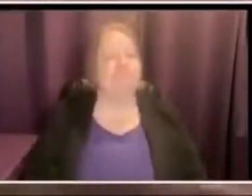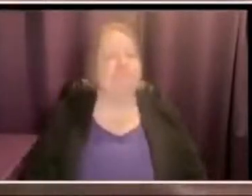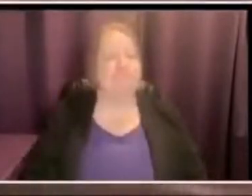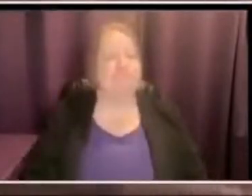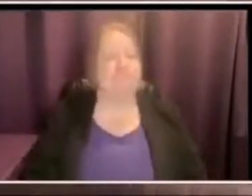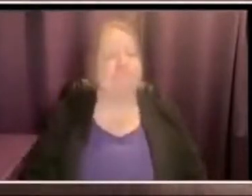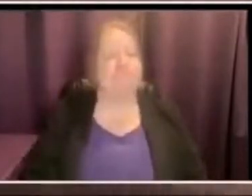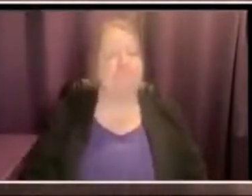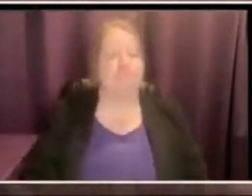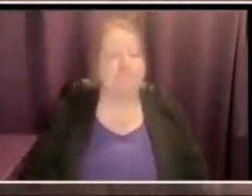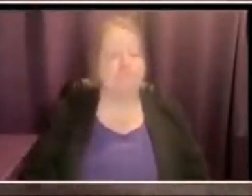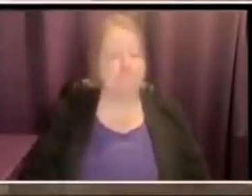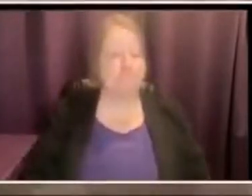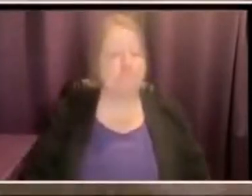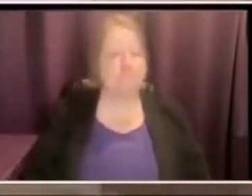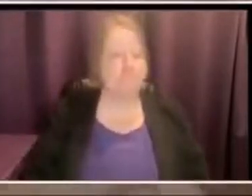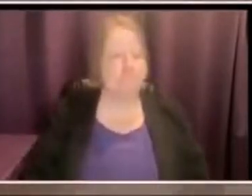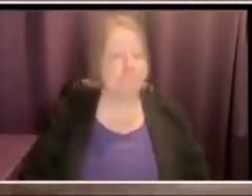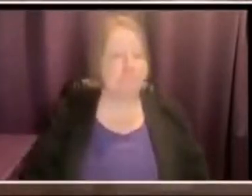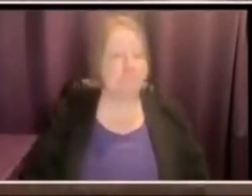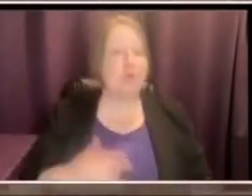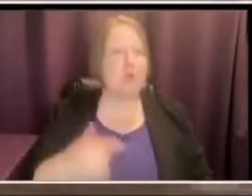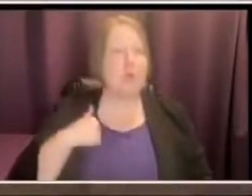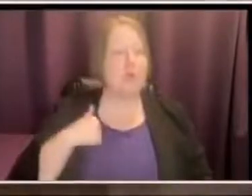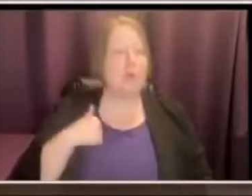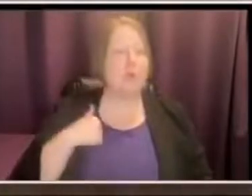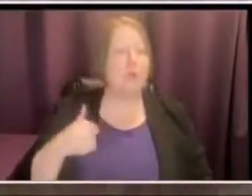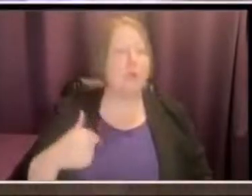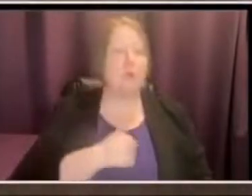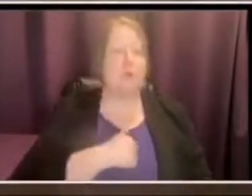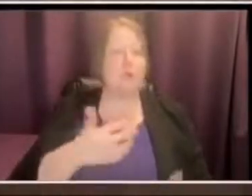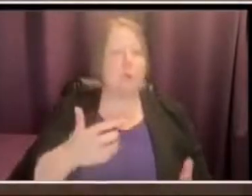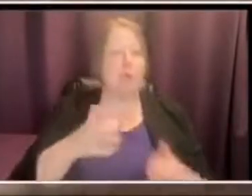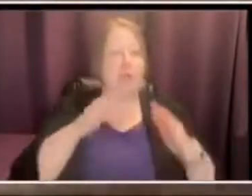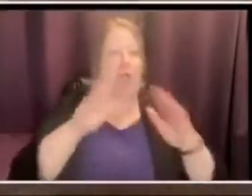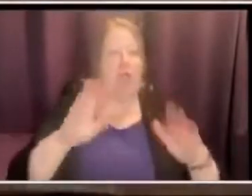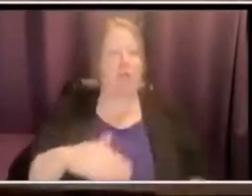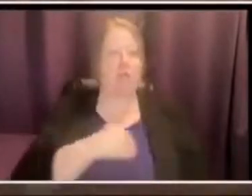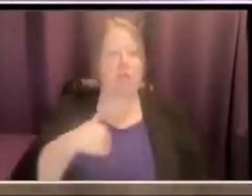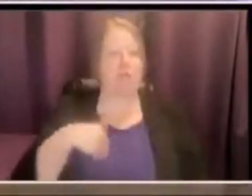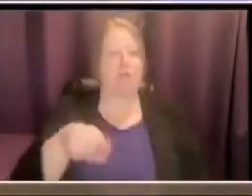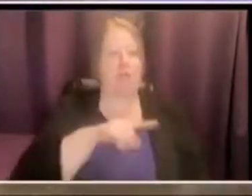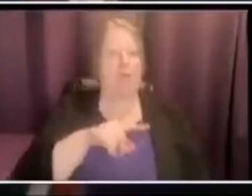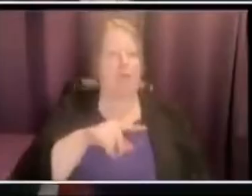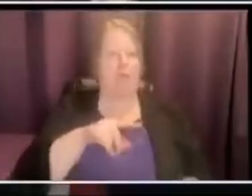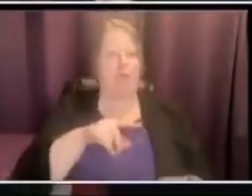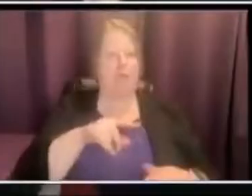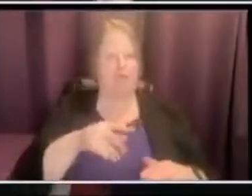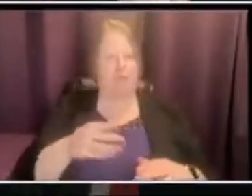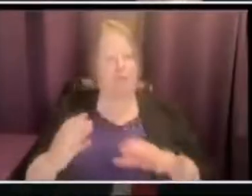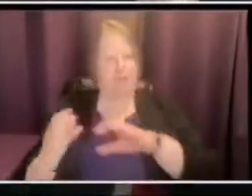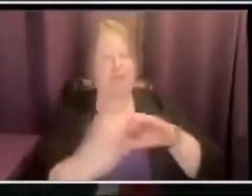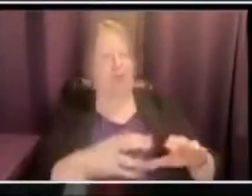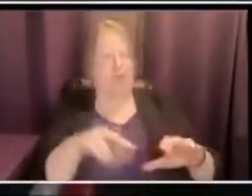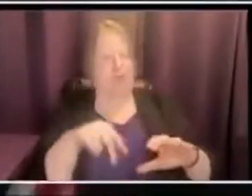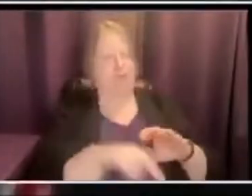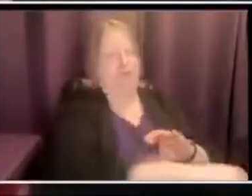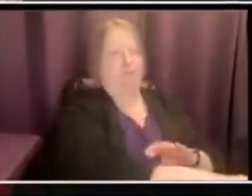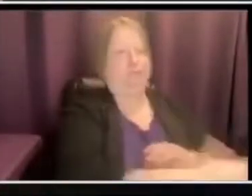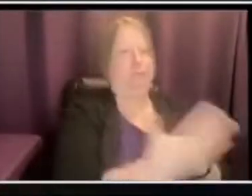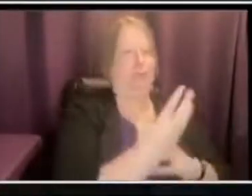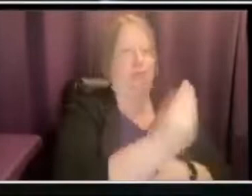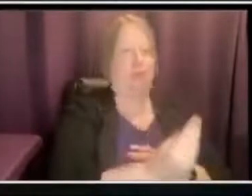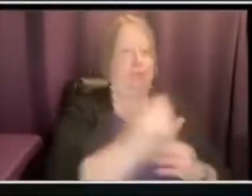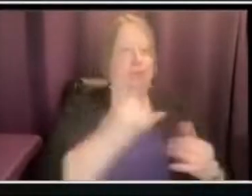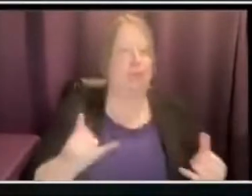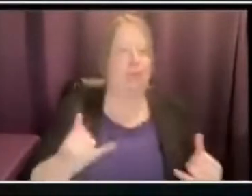We need an area for the House members. They're all walking over now through the tunnels. Bring her out! Bring her out there!